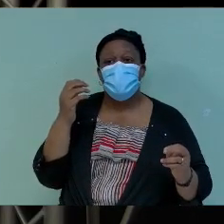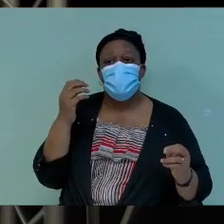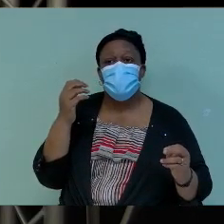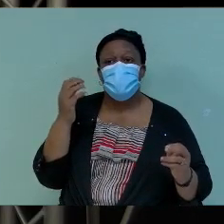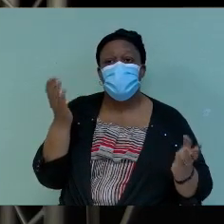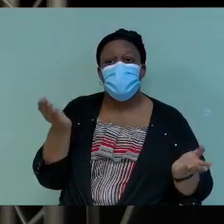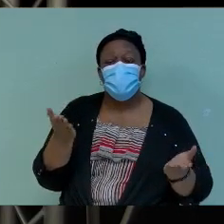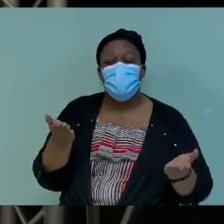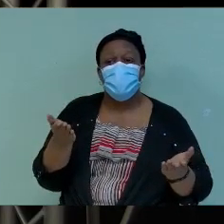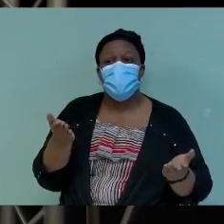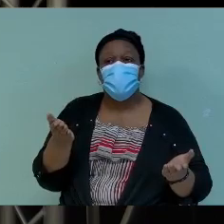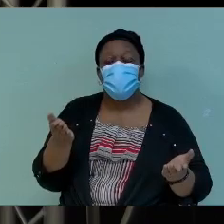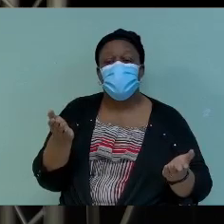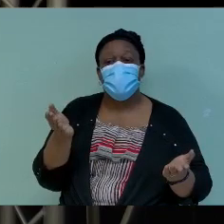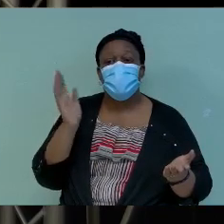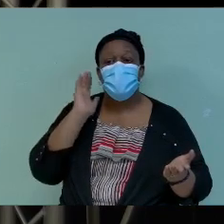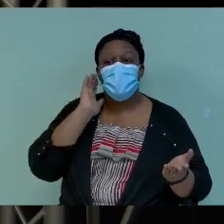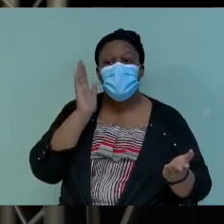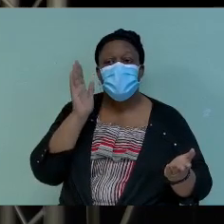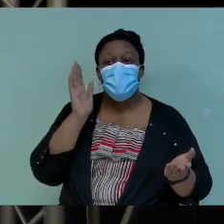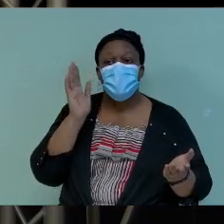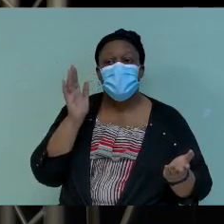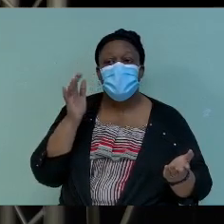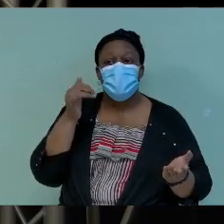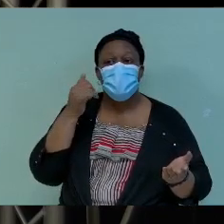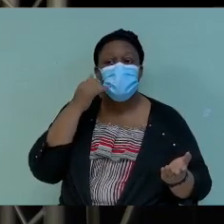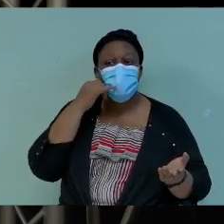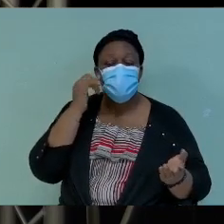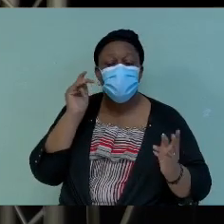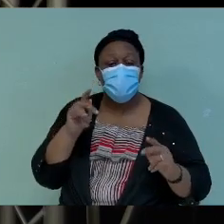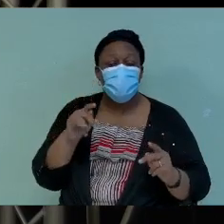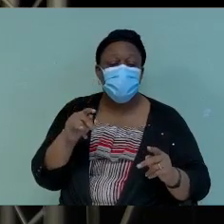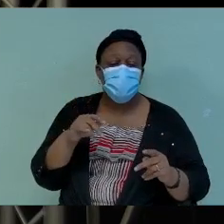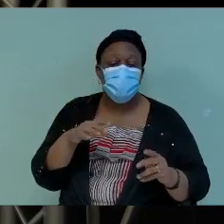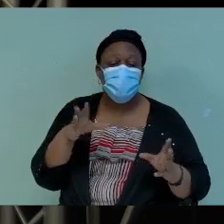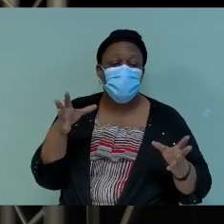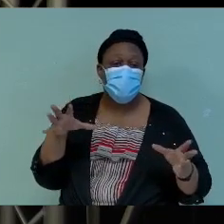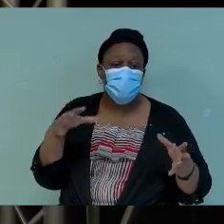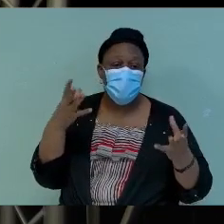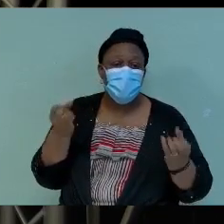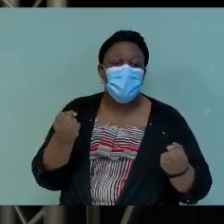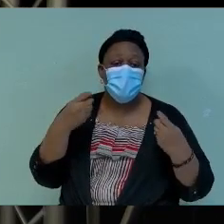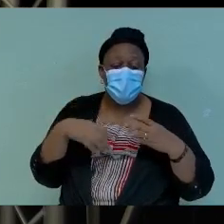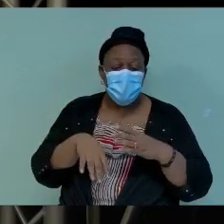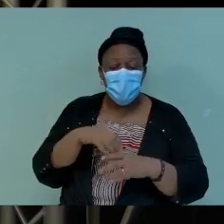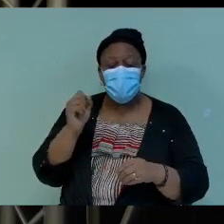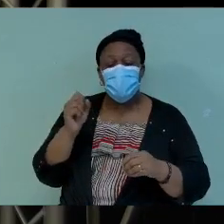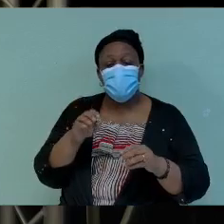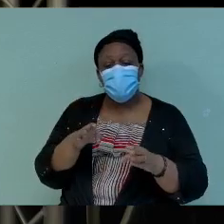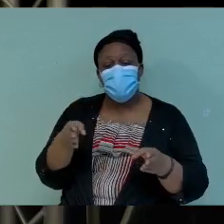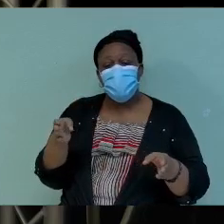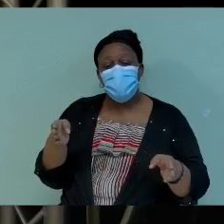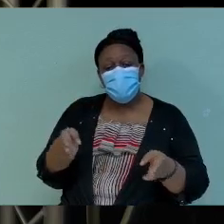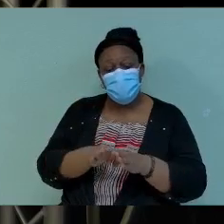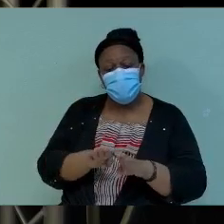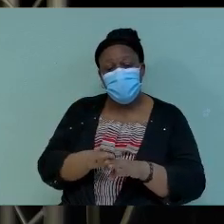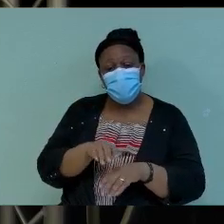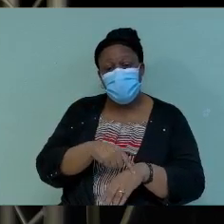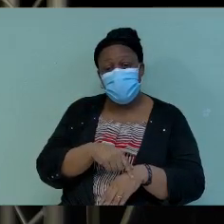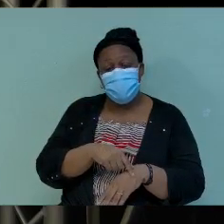5 health-related, 8 persons seeking permission to move during the curfew hours,